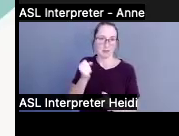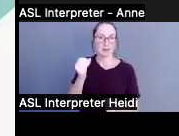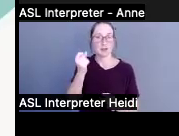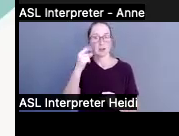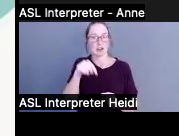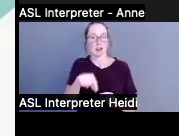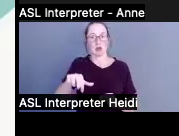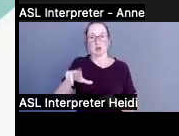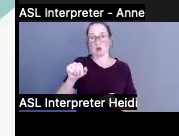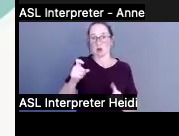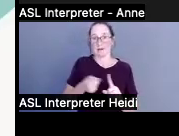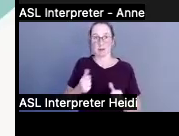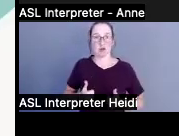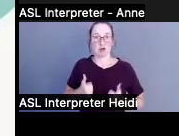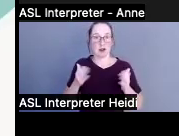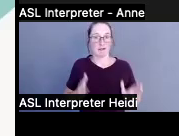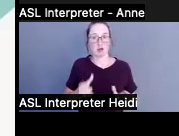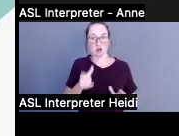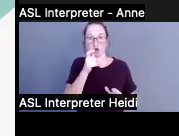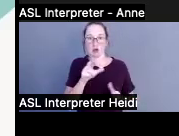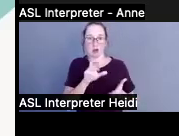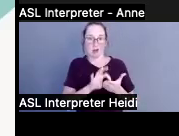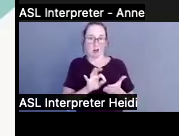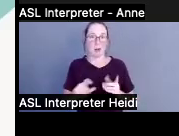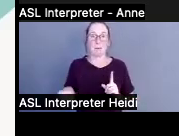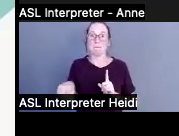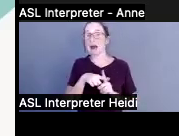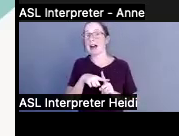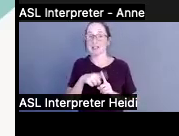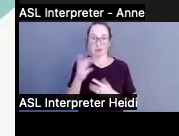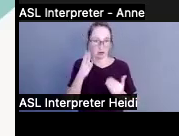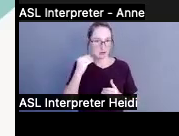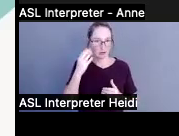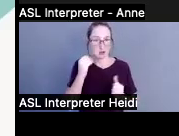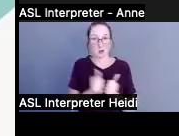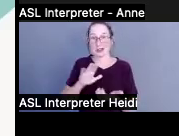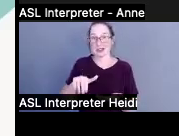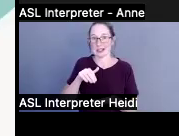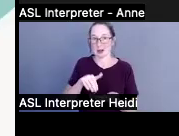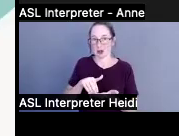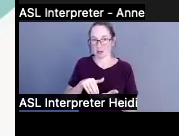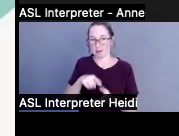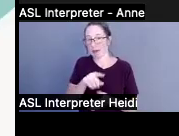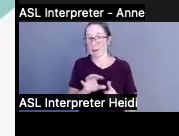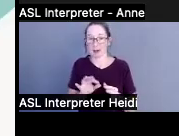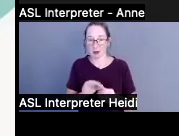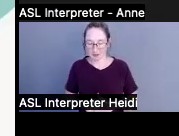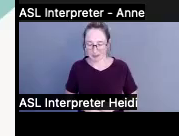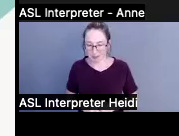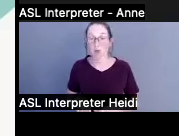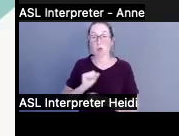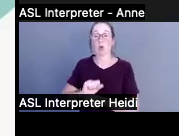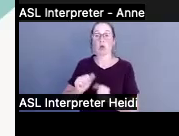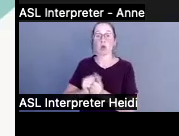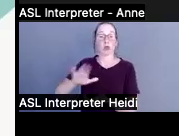a quote from a survivor who was recounting a positive service experience with the center. And they said, working with the